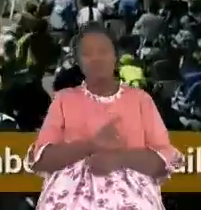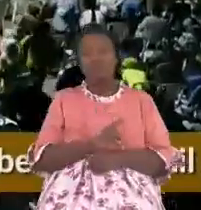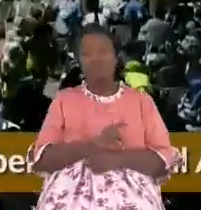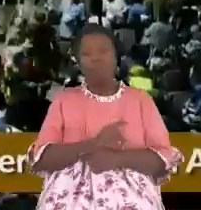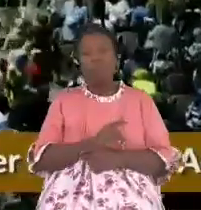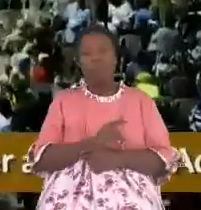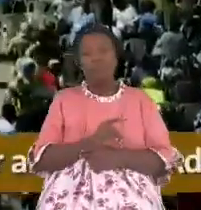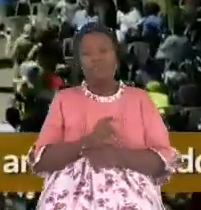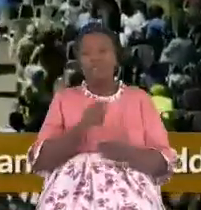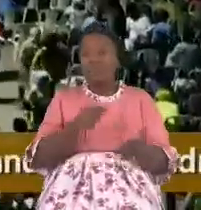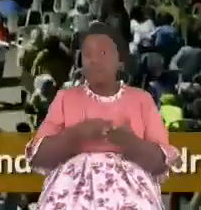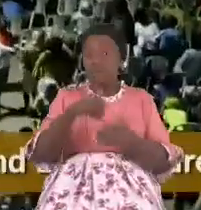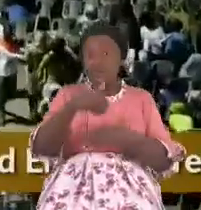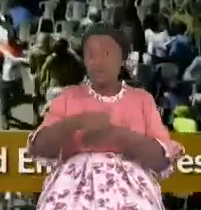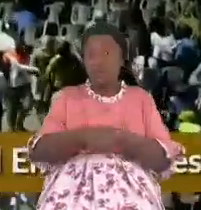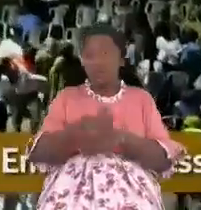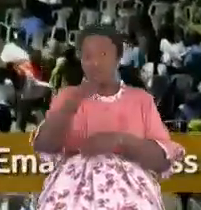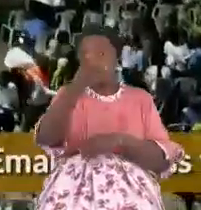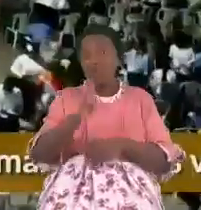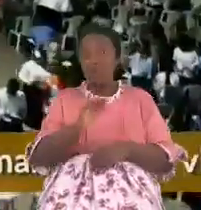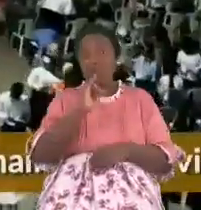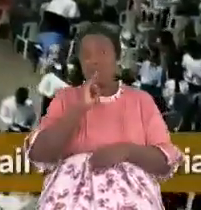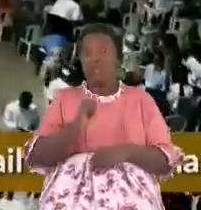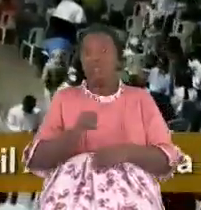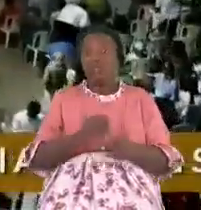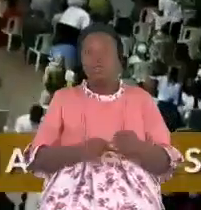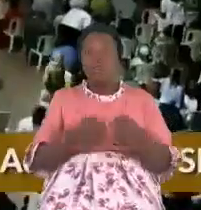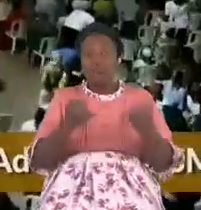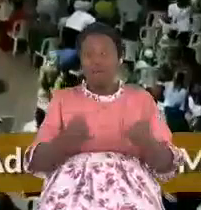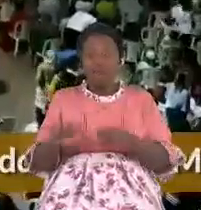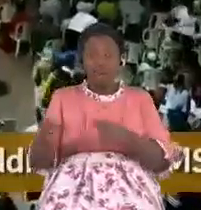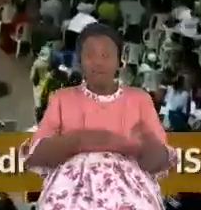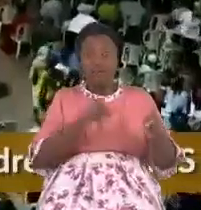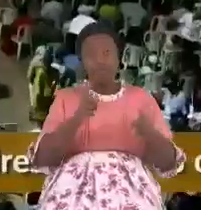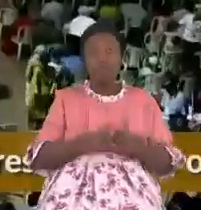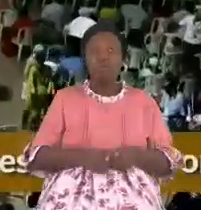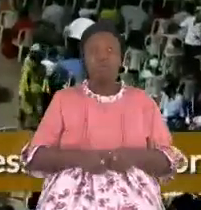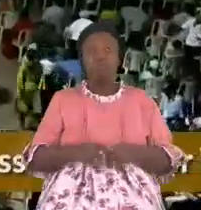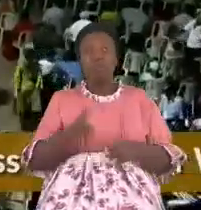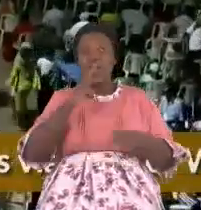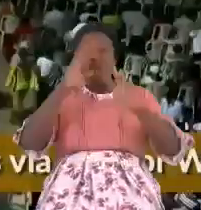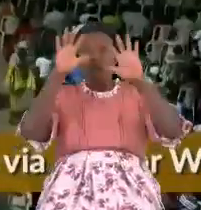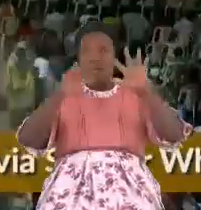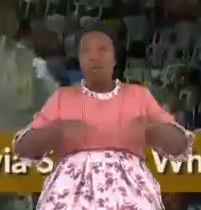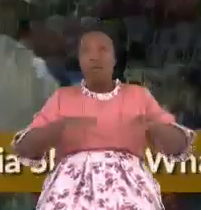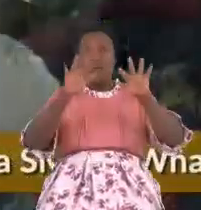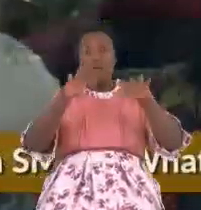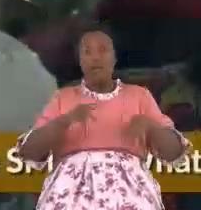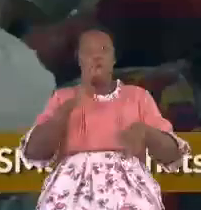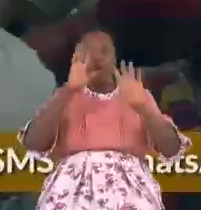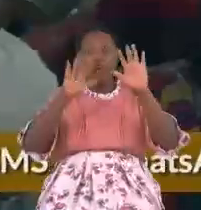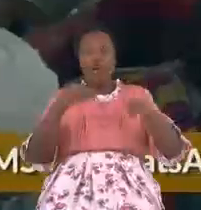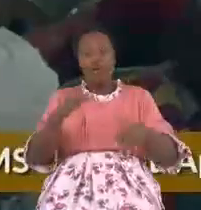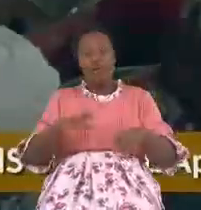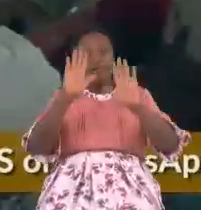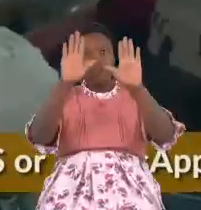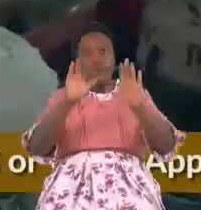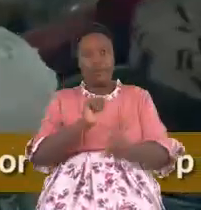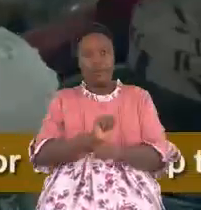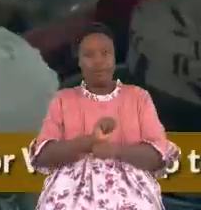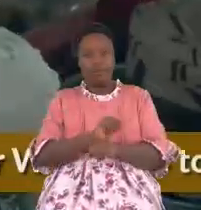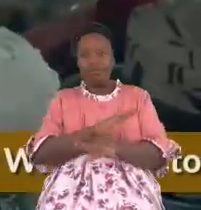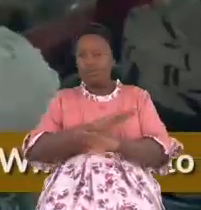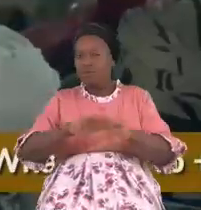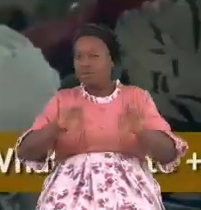tonight god is about to reign the reign of miracles don't go don't go i